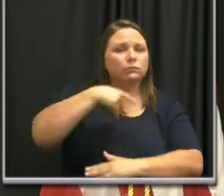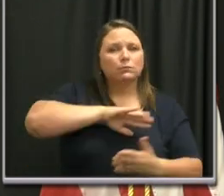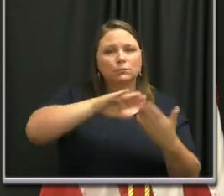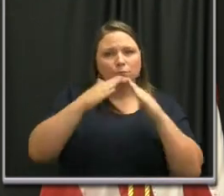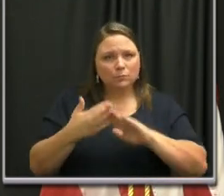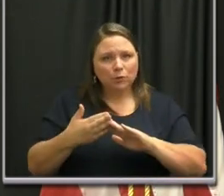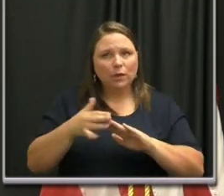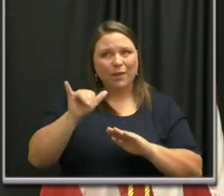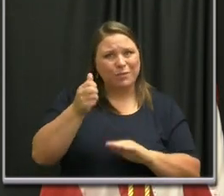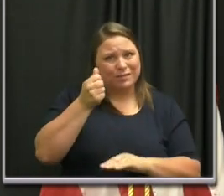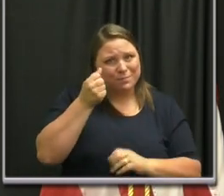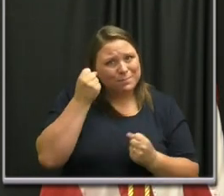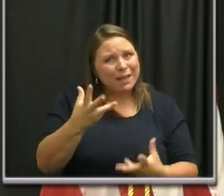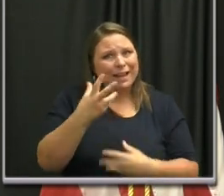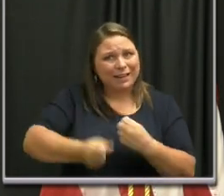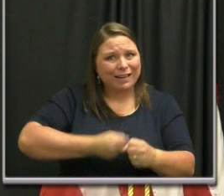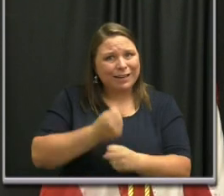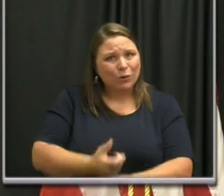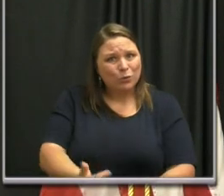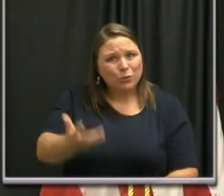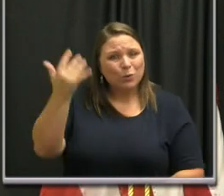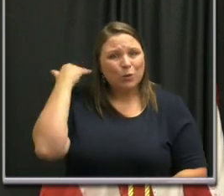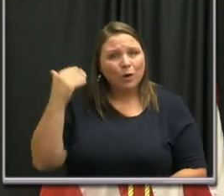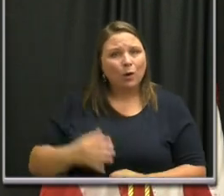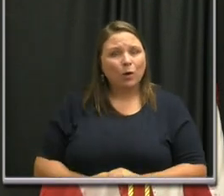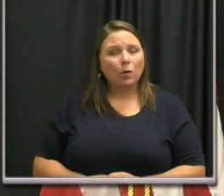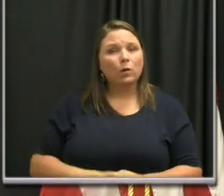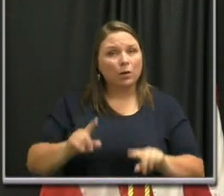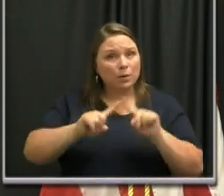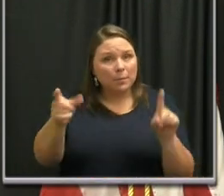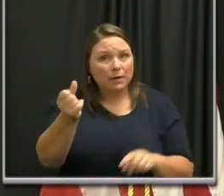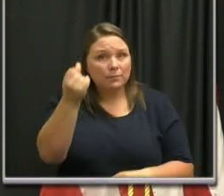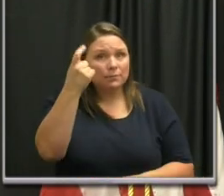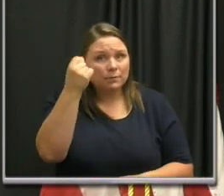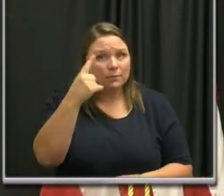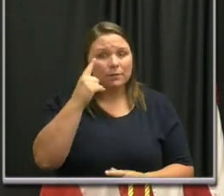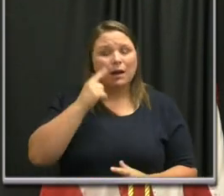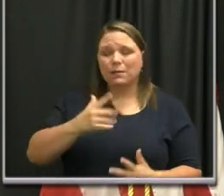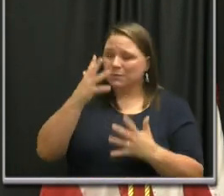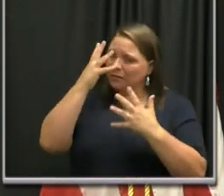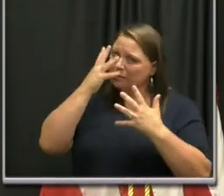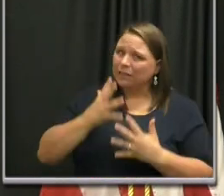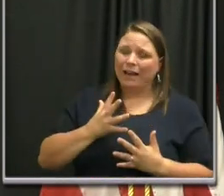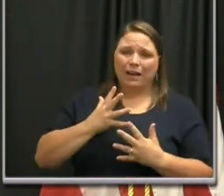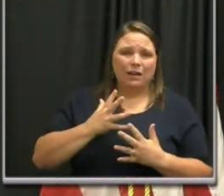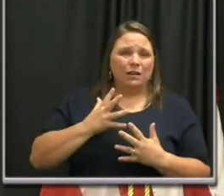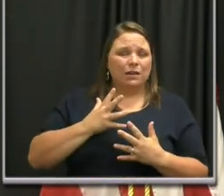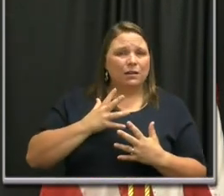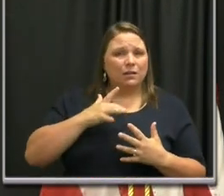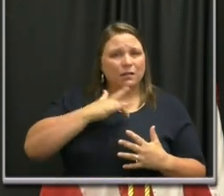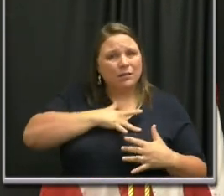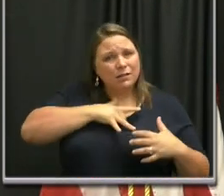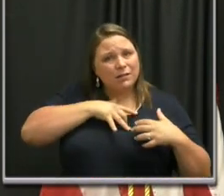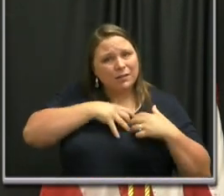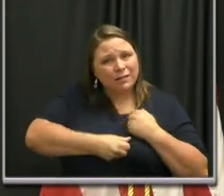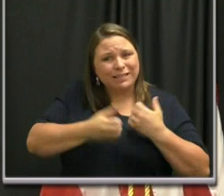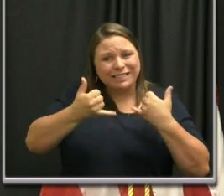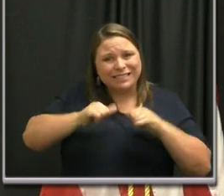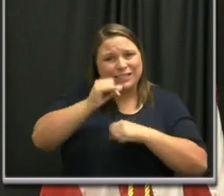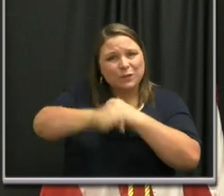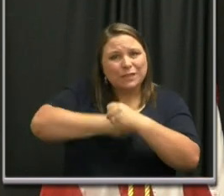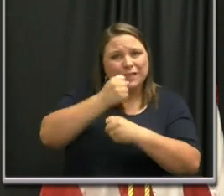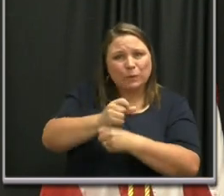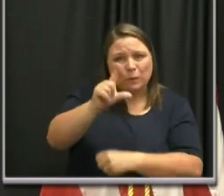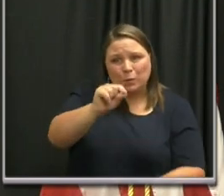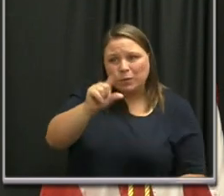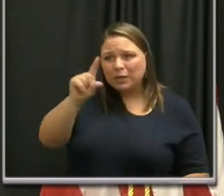of years ago. And I want you to know that it saddens me to know that here in 2020,